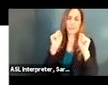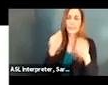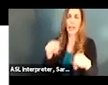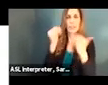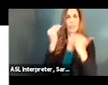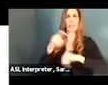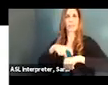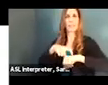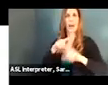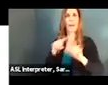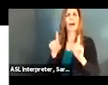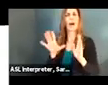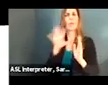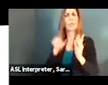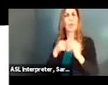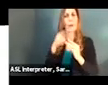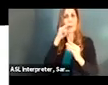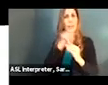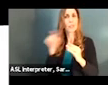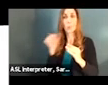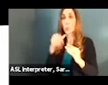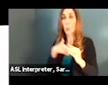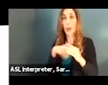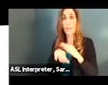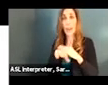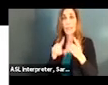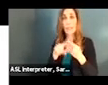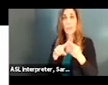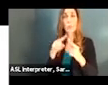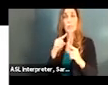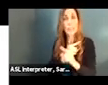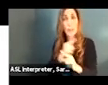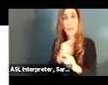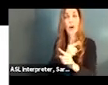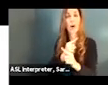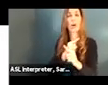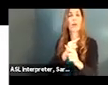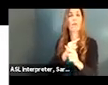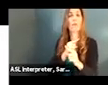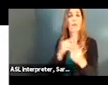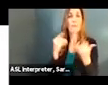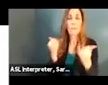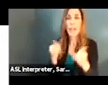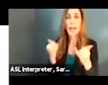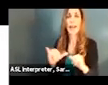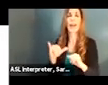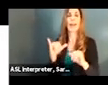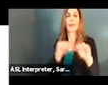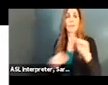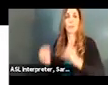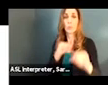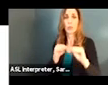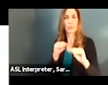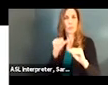we are talking about folks that don't have access to typical play and movement, then